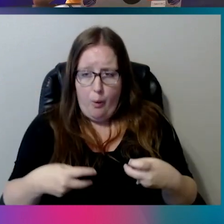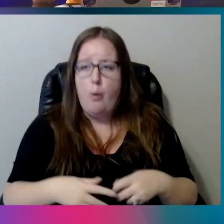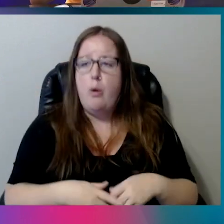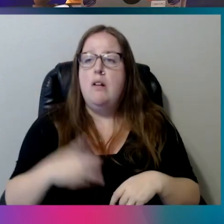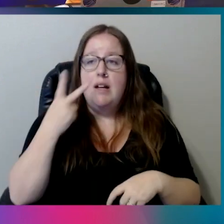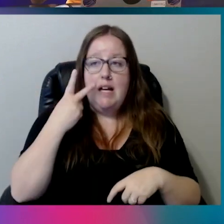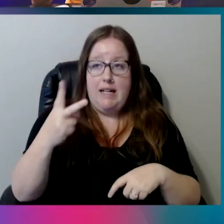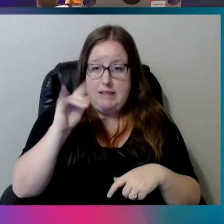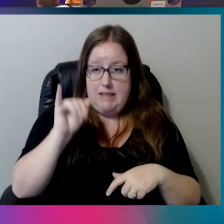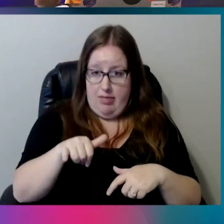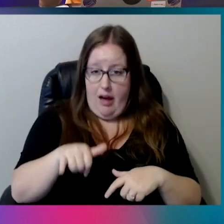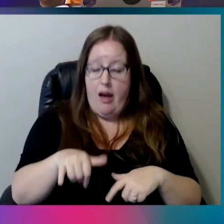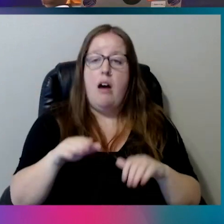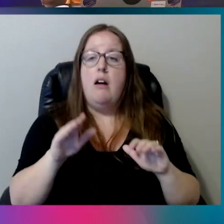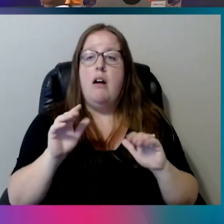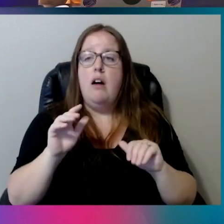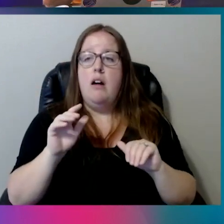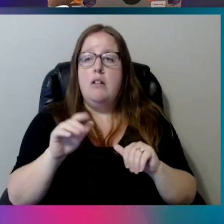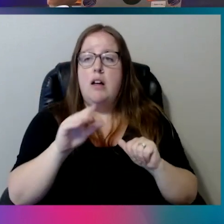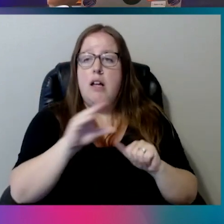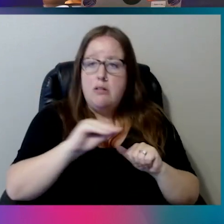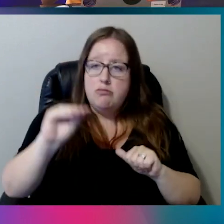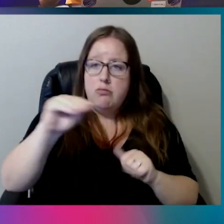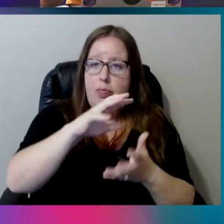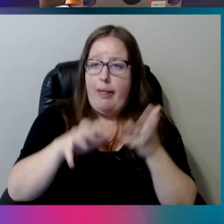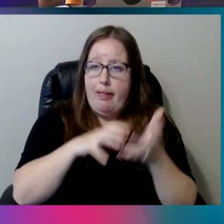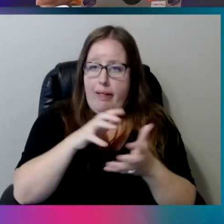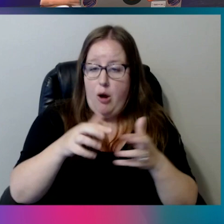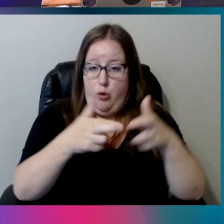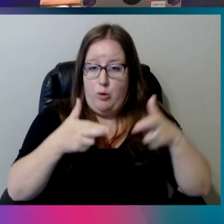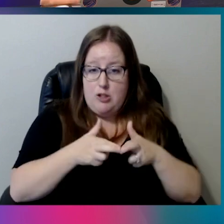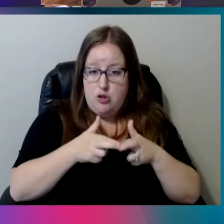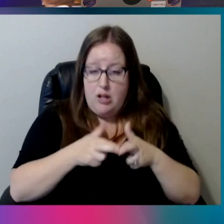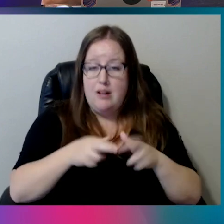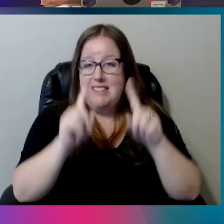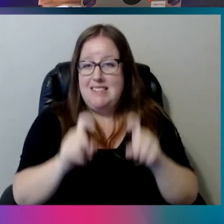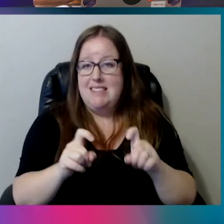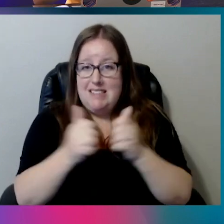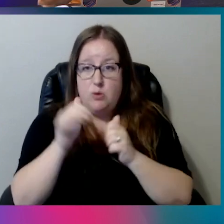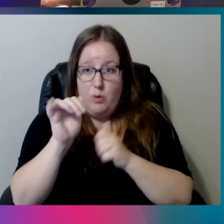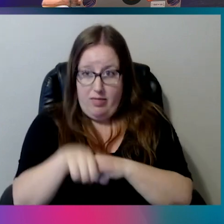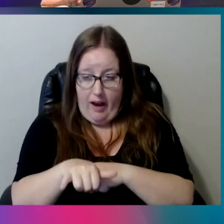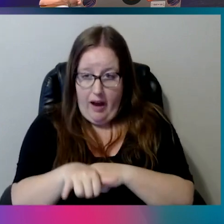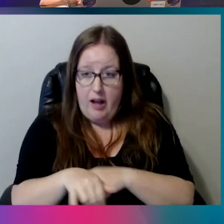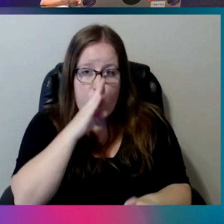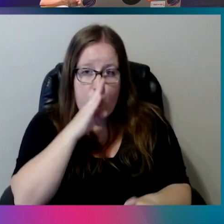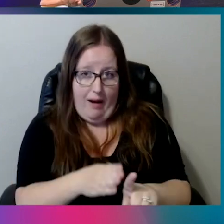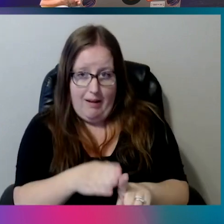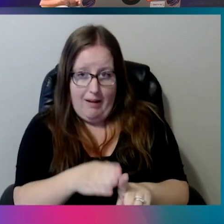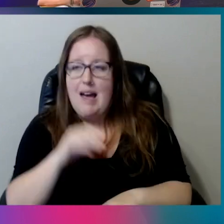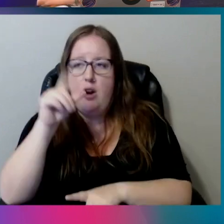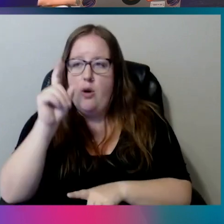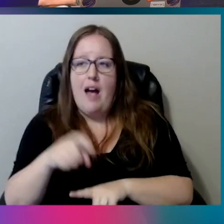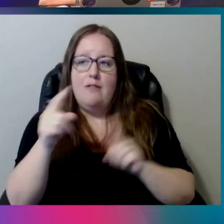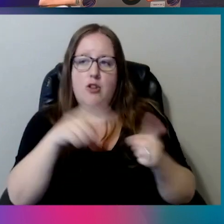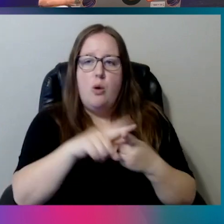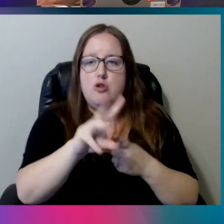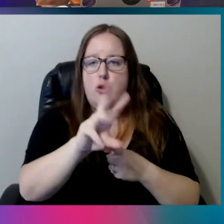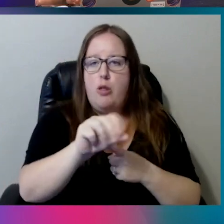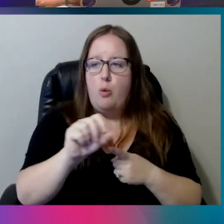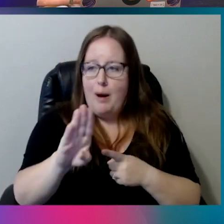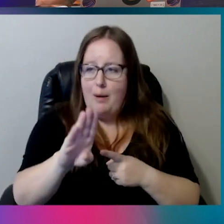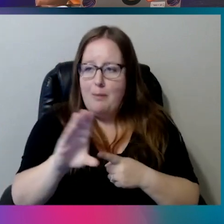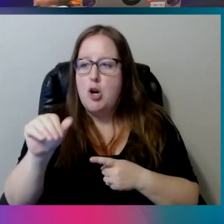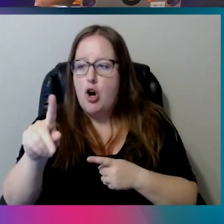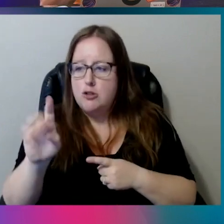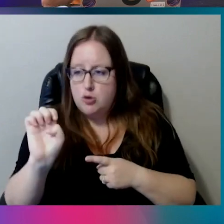put resources into the cloud in the region I'm in to work and test against direct from the IDE. I don't need to go to the web console.